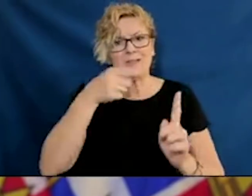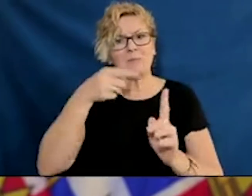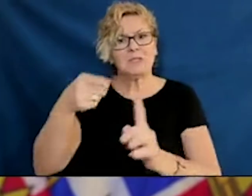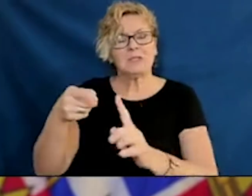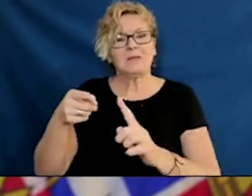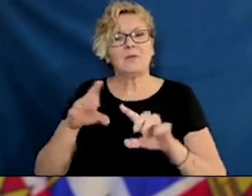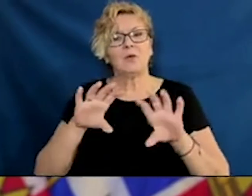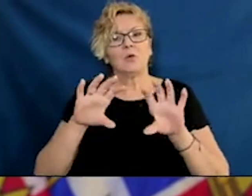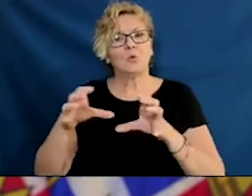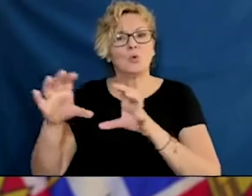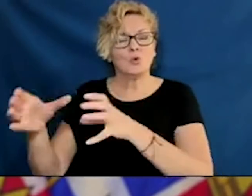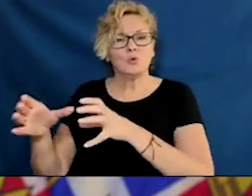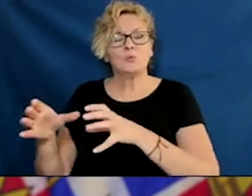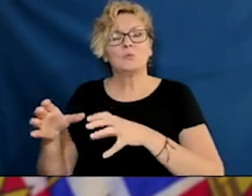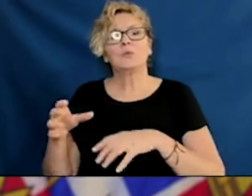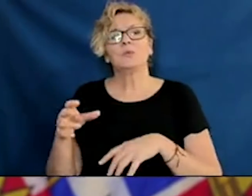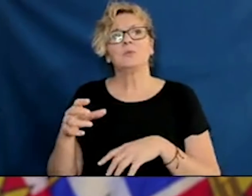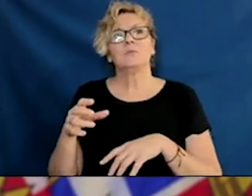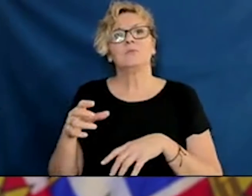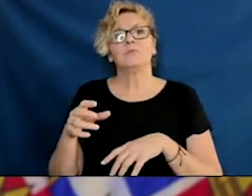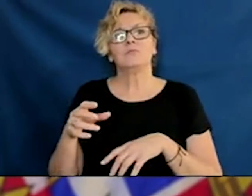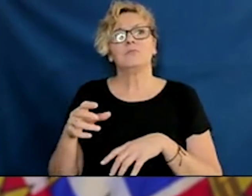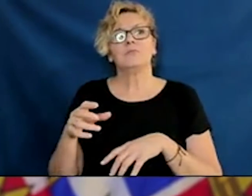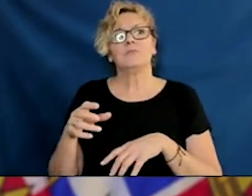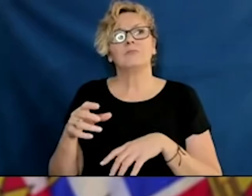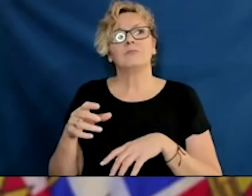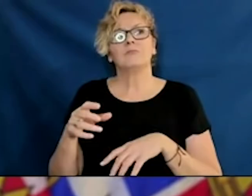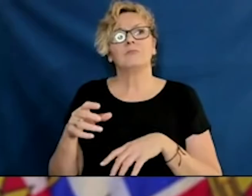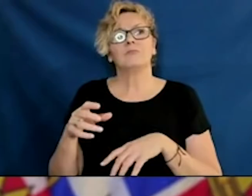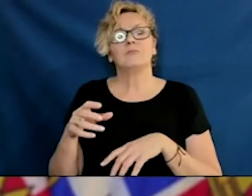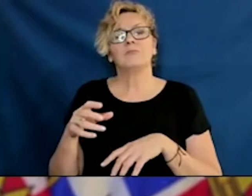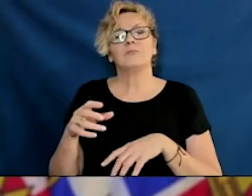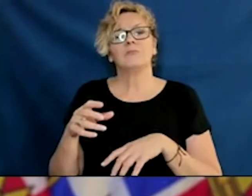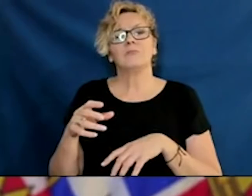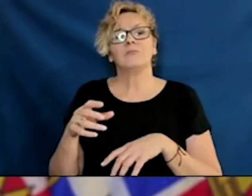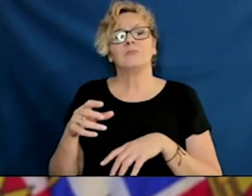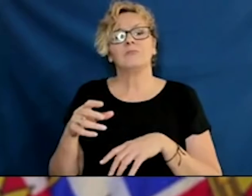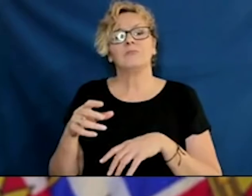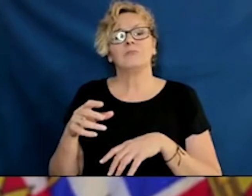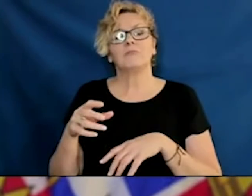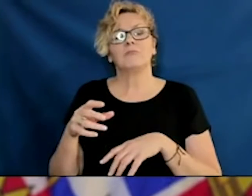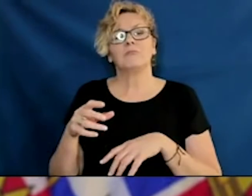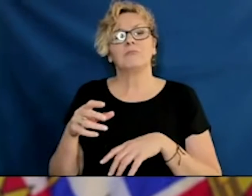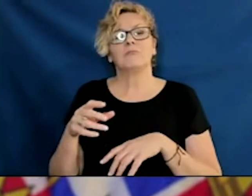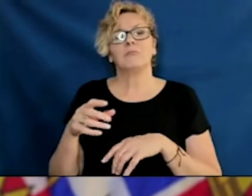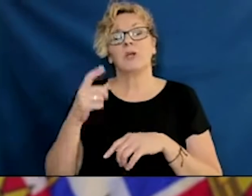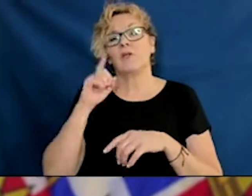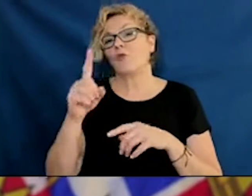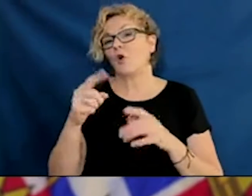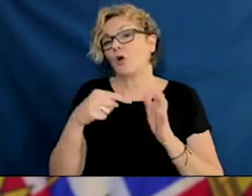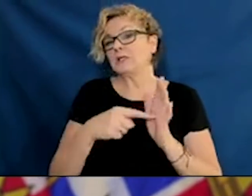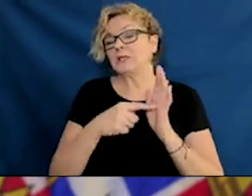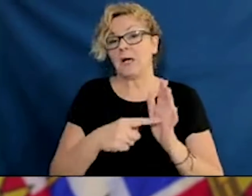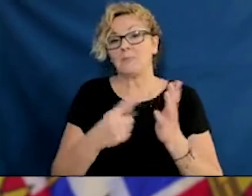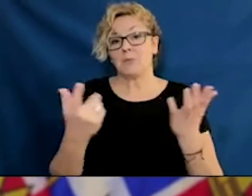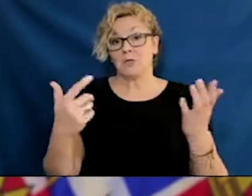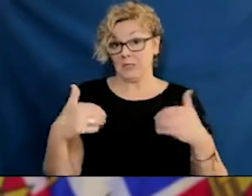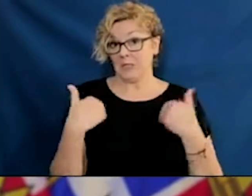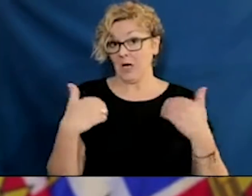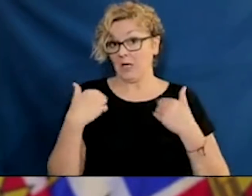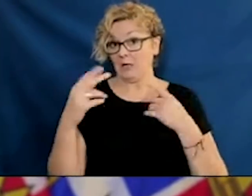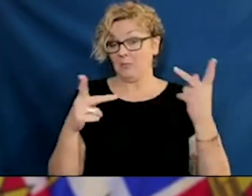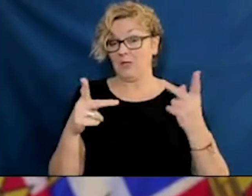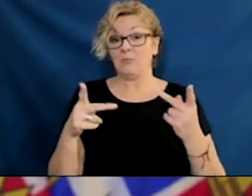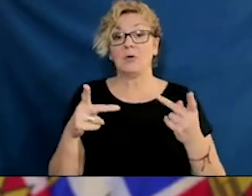be differentially affected. And we're, for example, doing whole genome sequencing of all cases in young people